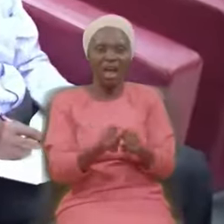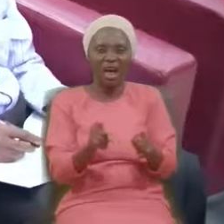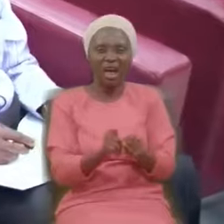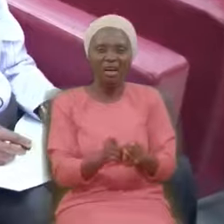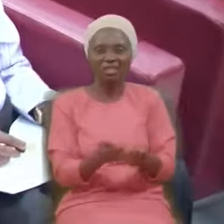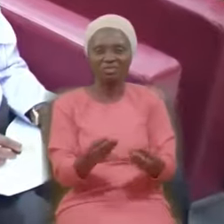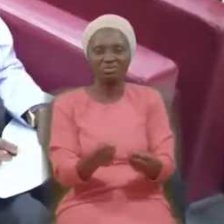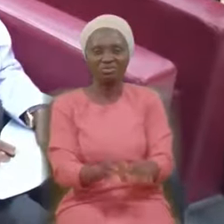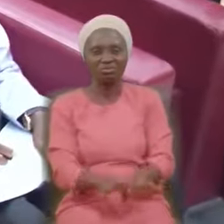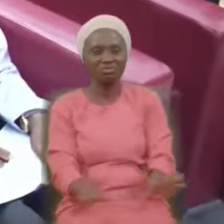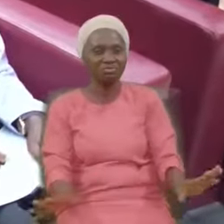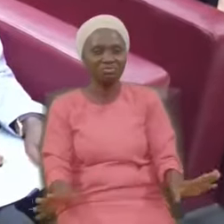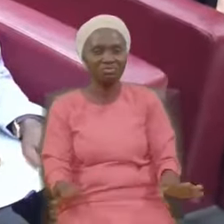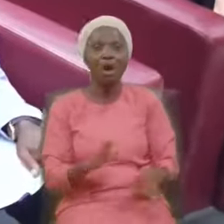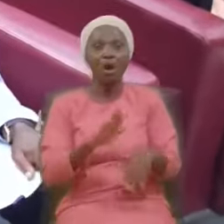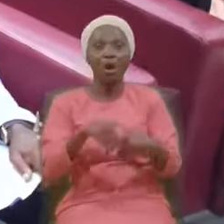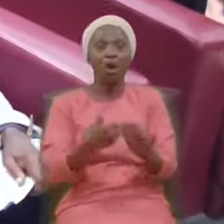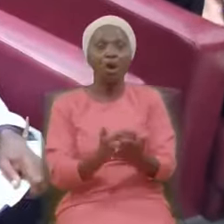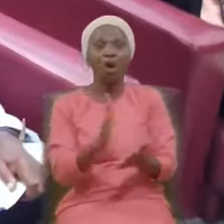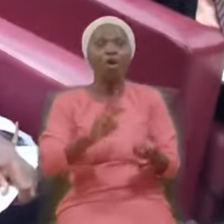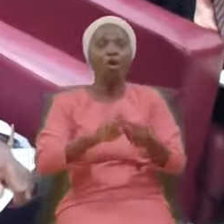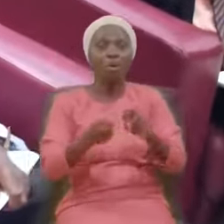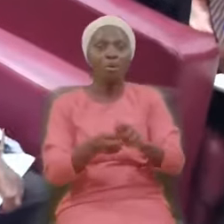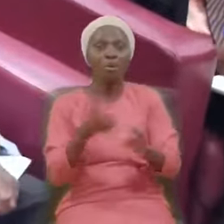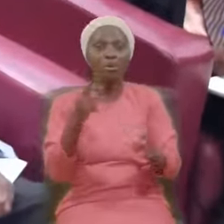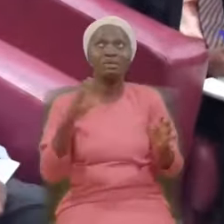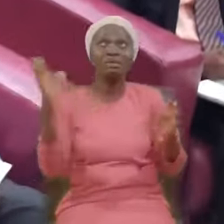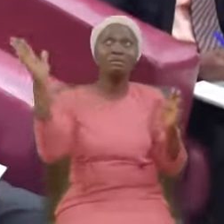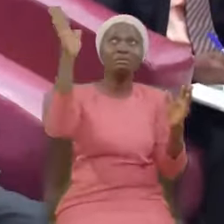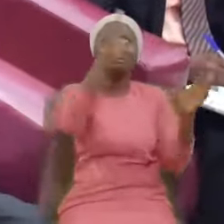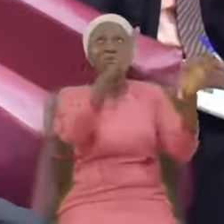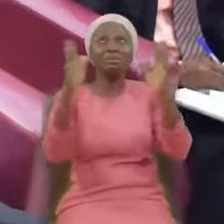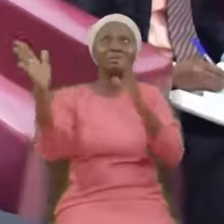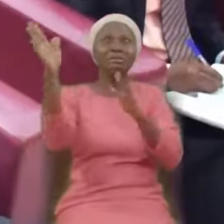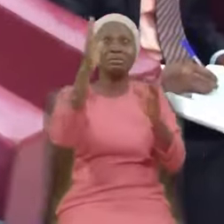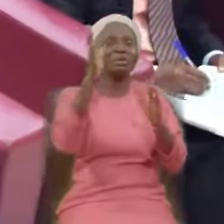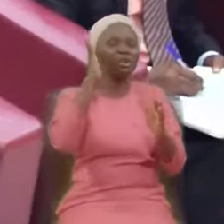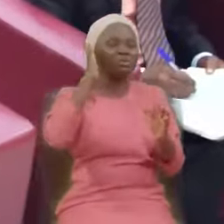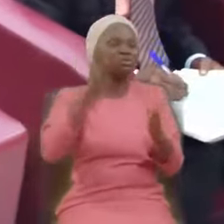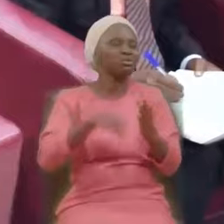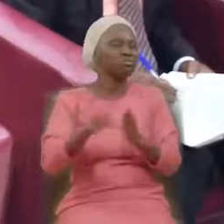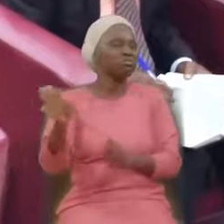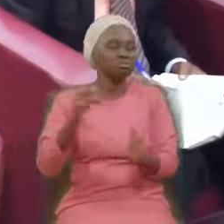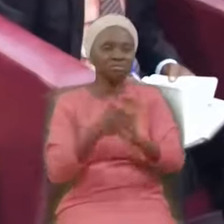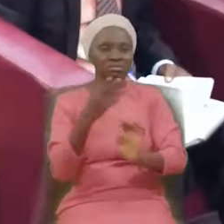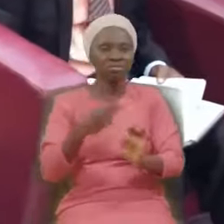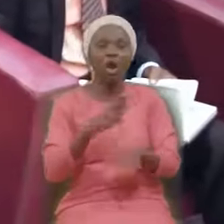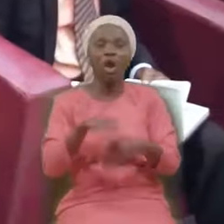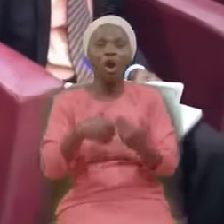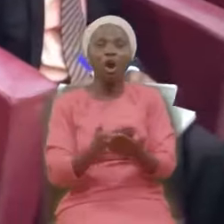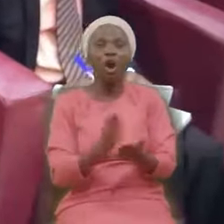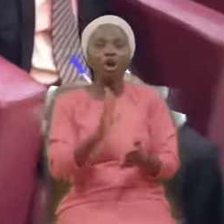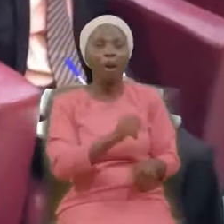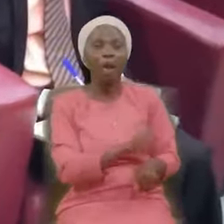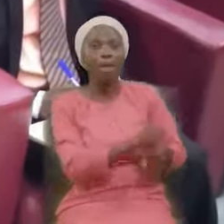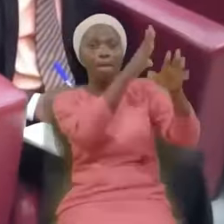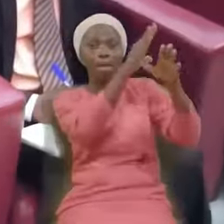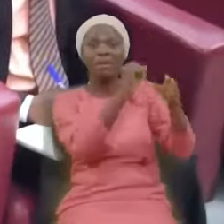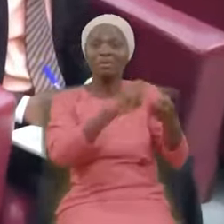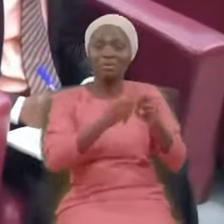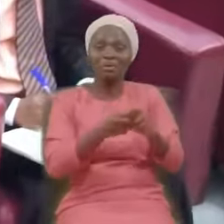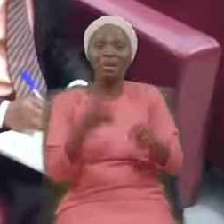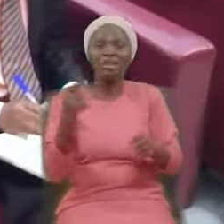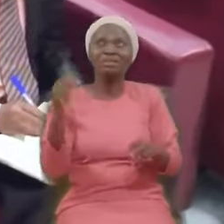All your problems, the wind will carry them away. All your mountains, the wind will carry them